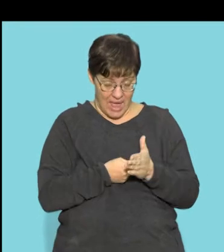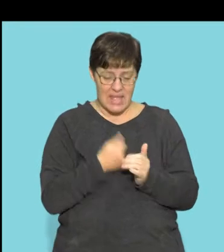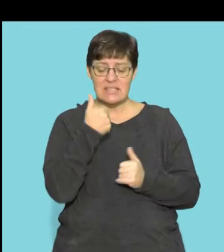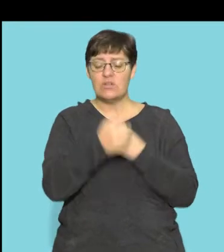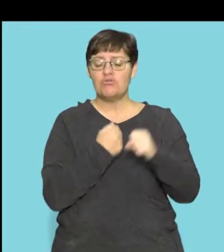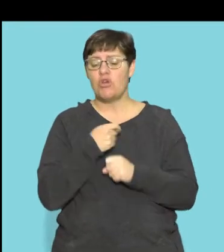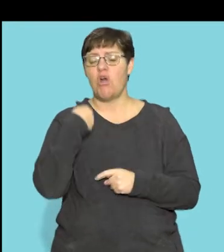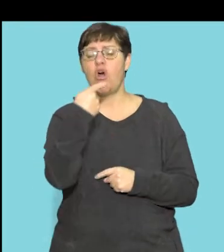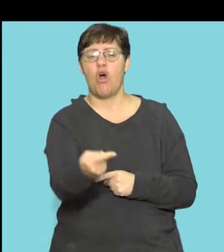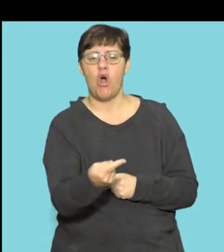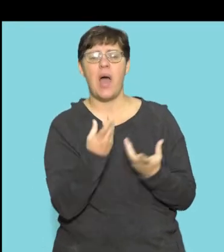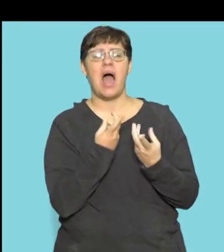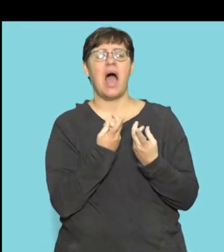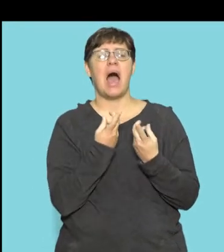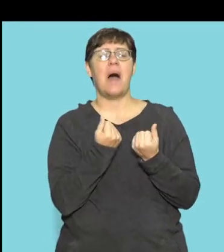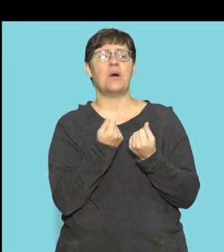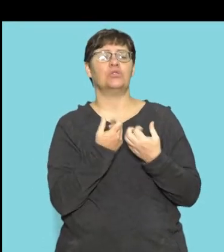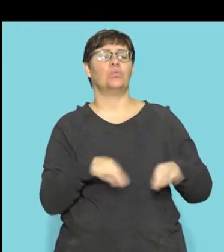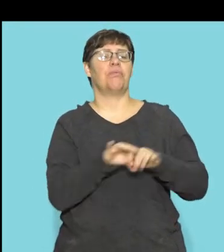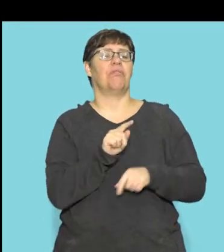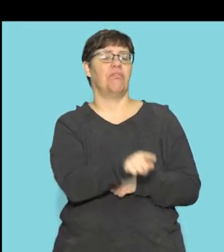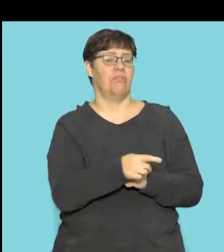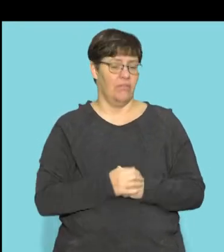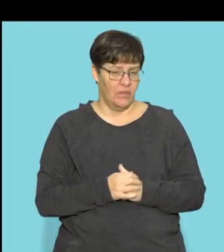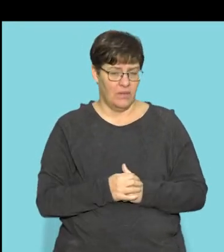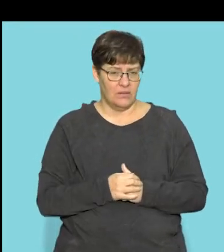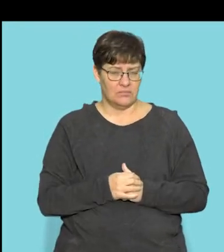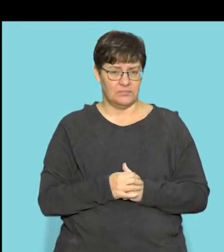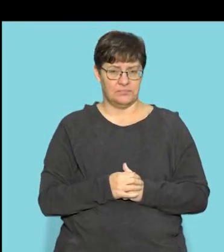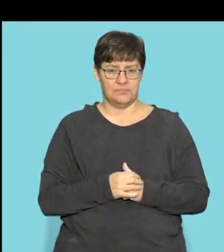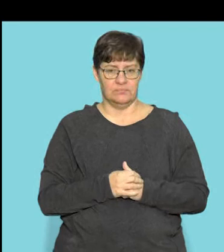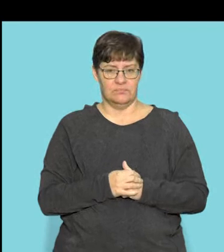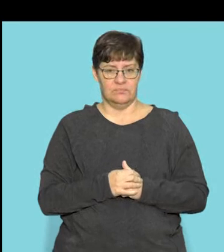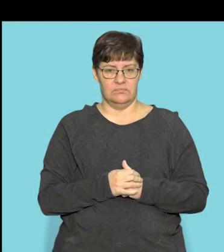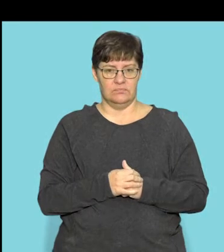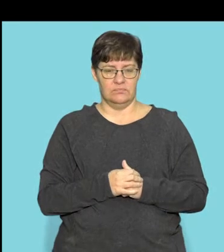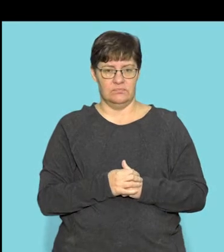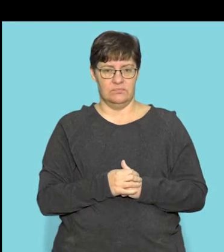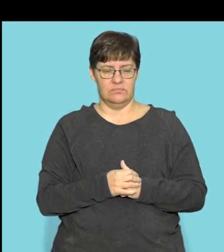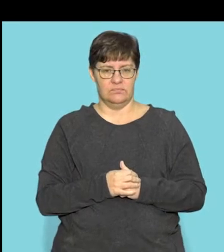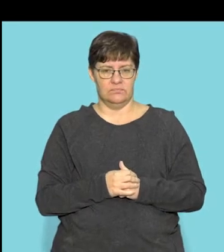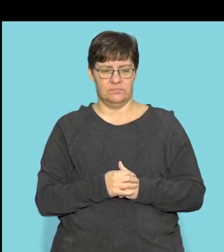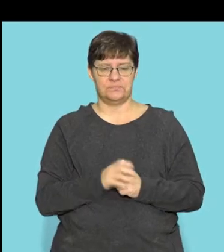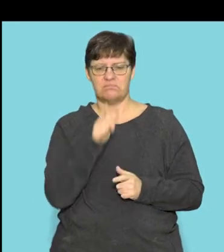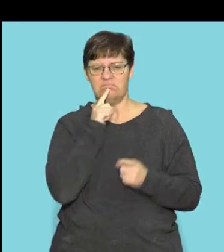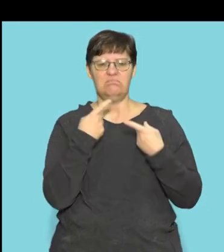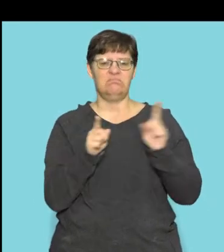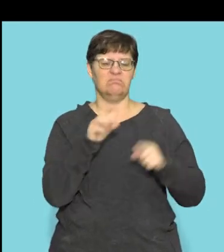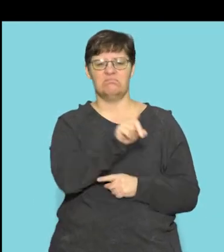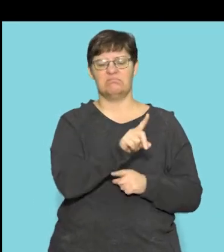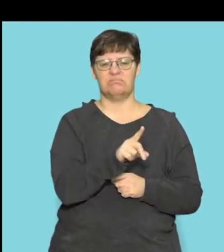after 6 years. What does this mean? Let me tell you what are the different ways they can ask this. So they can